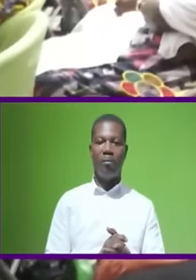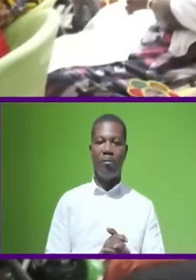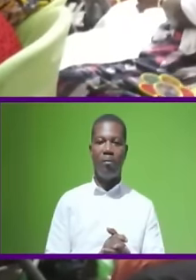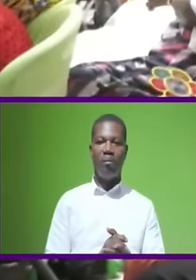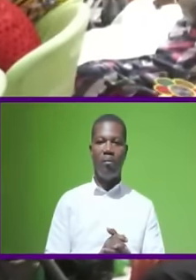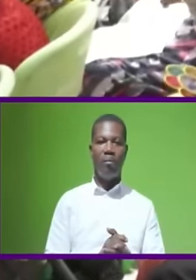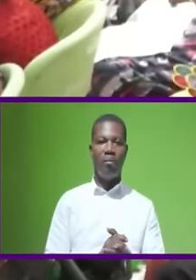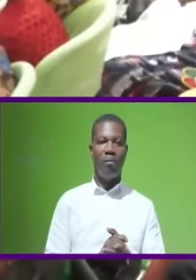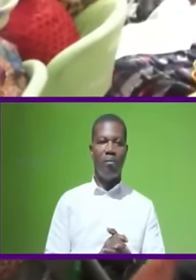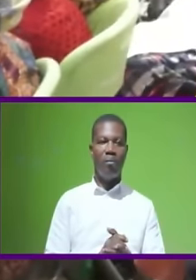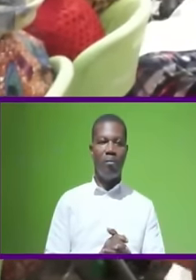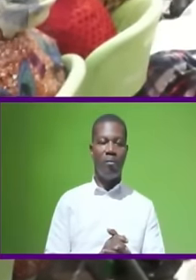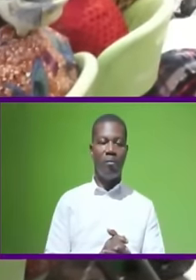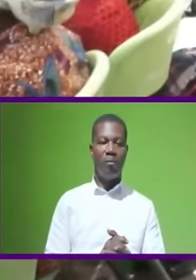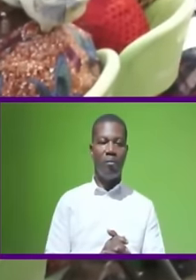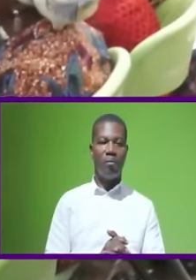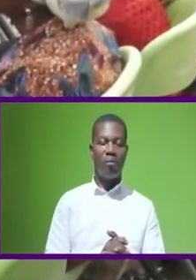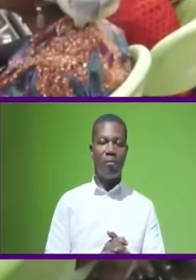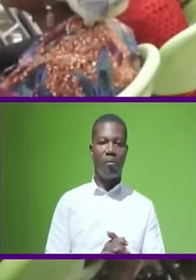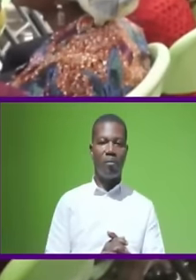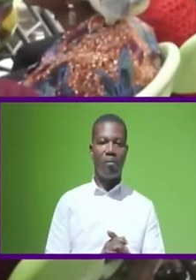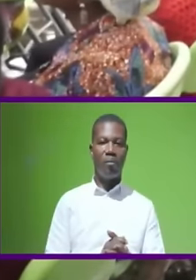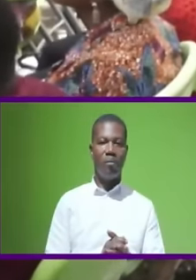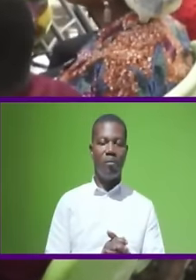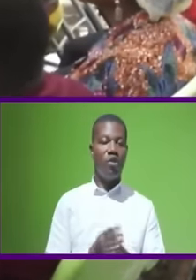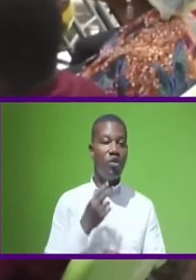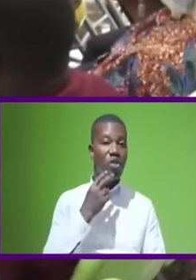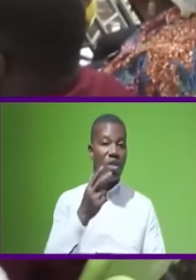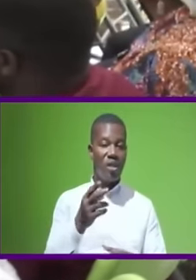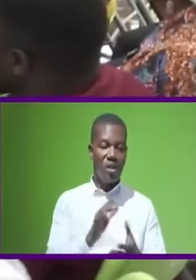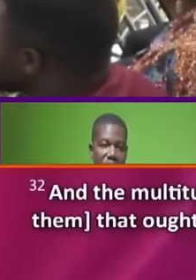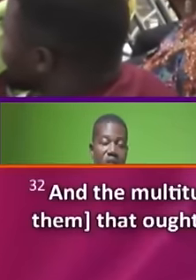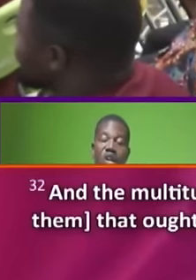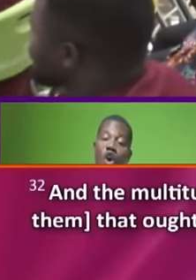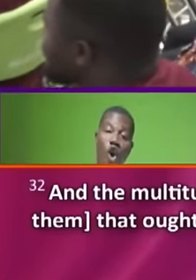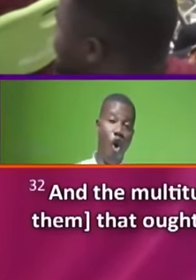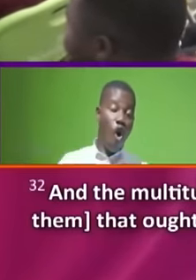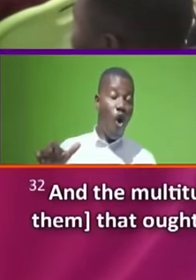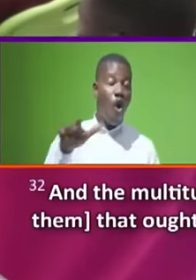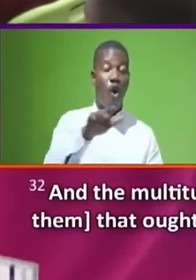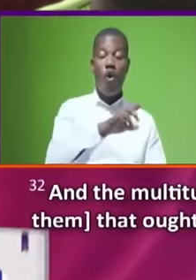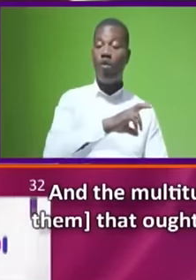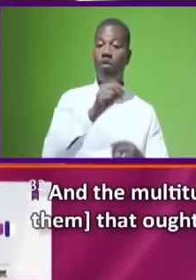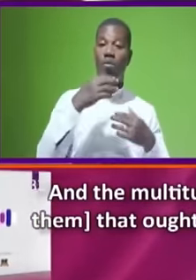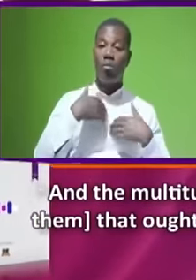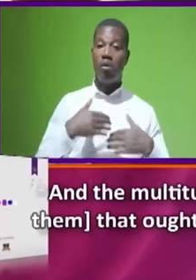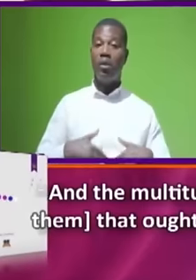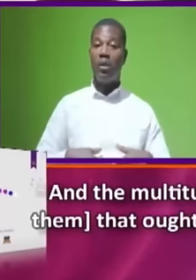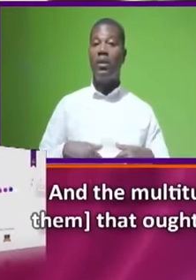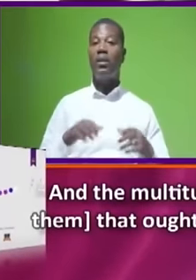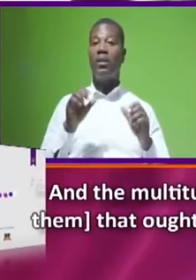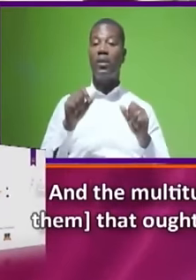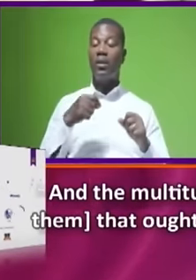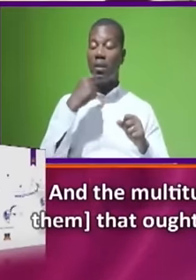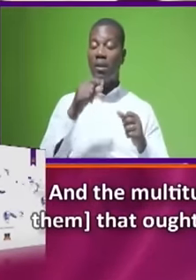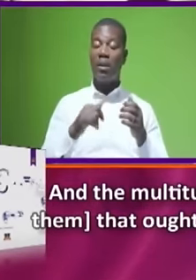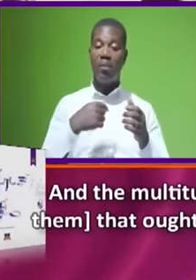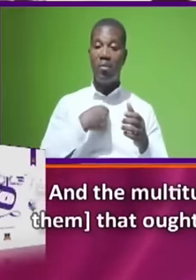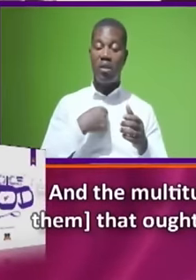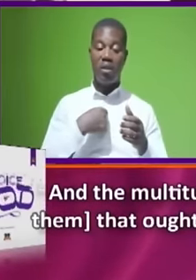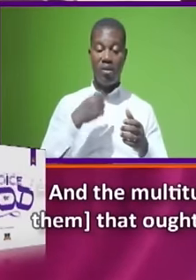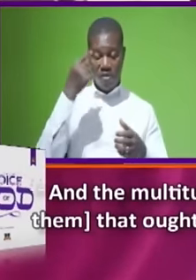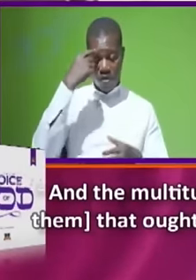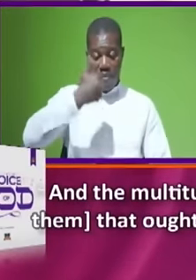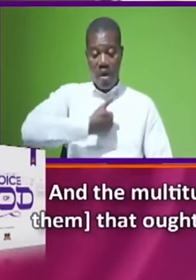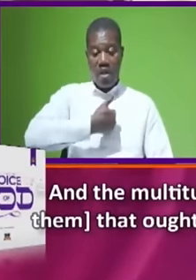Aha, Pastor Uriye. Dampachai. Swahu. Obia ni ho a oka asabribi ane dia na ni nyina